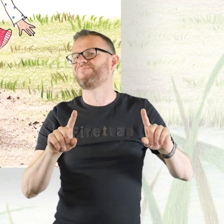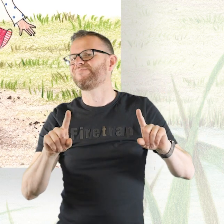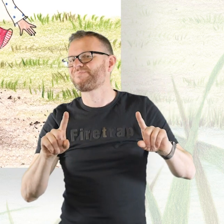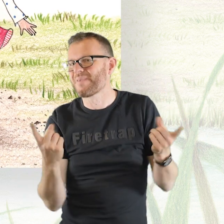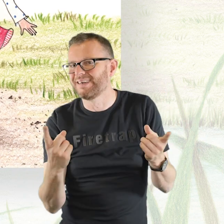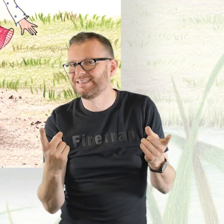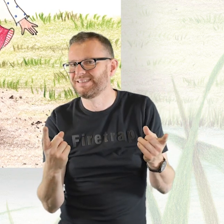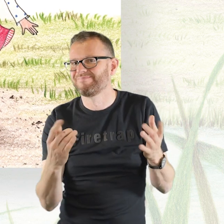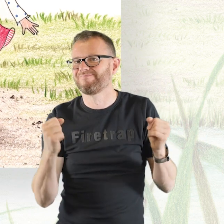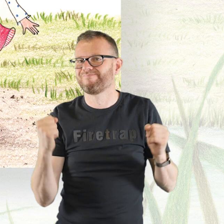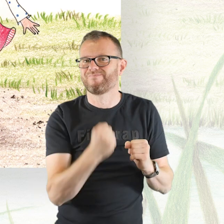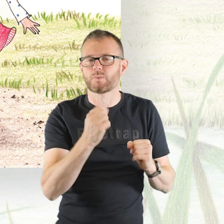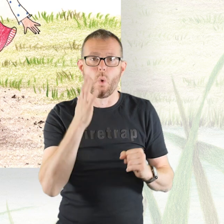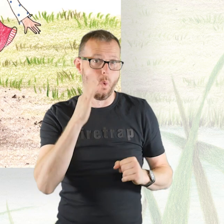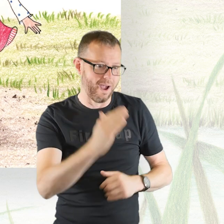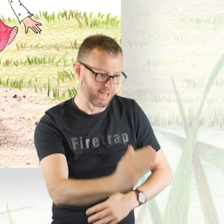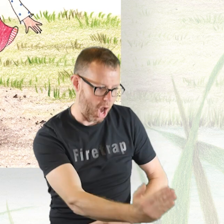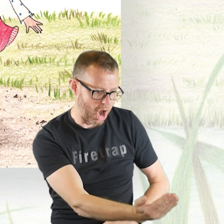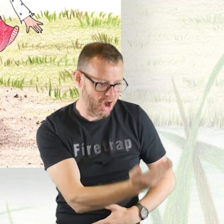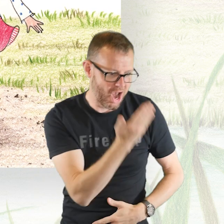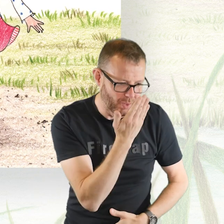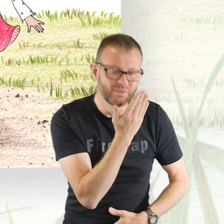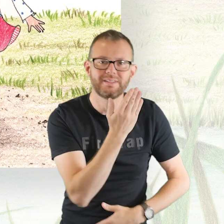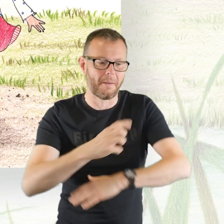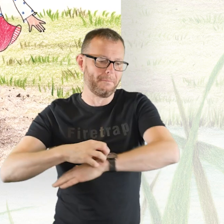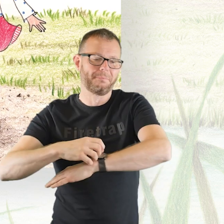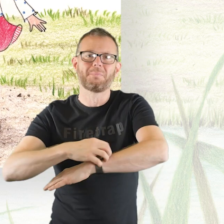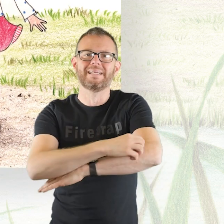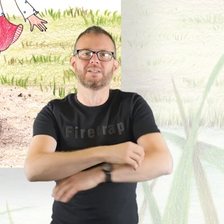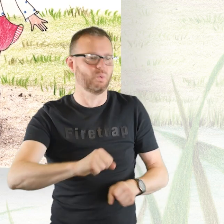When he got too close, the beetles flew away.